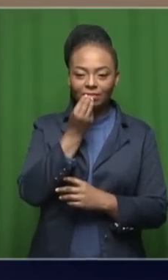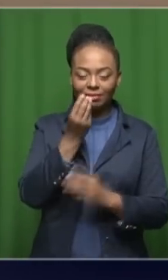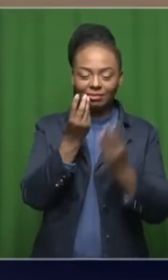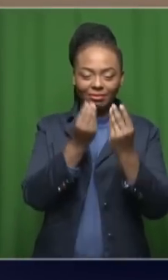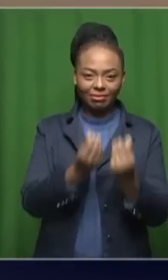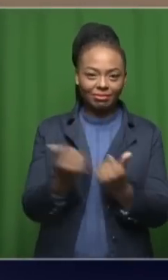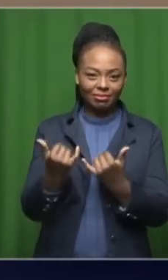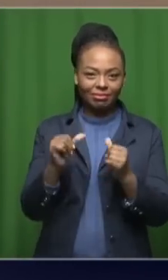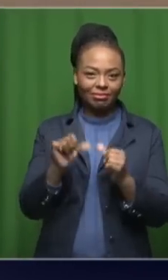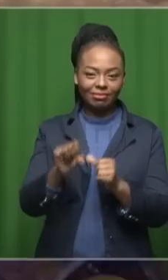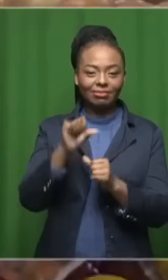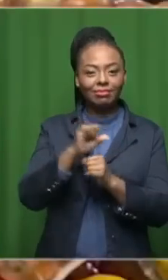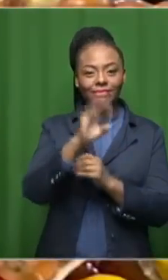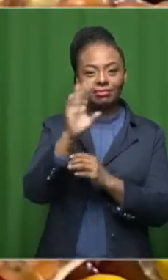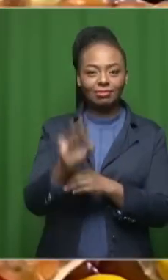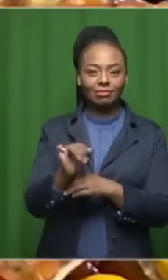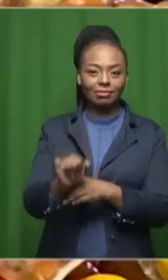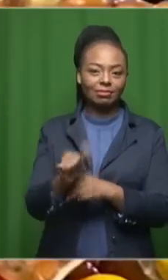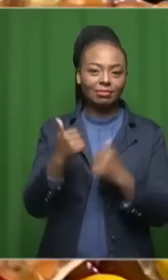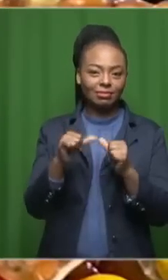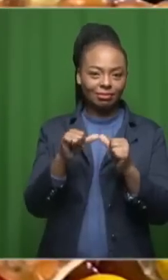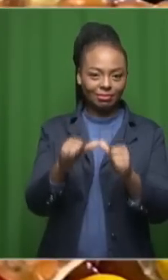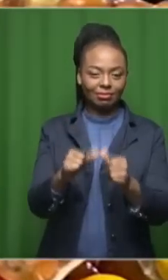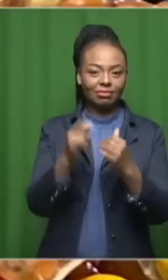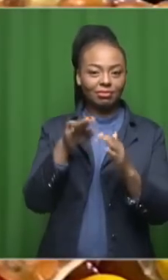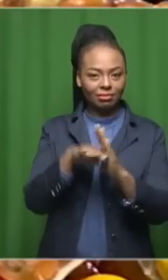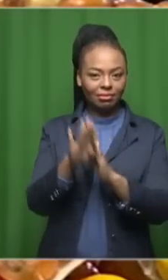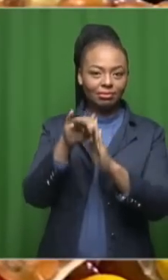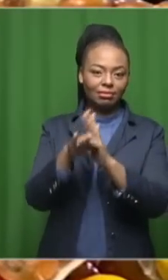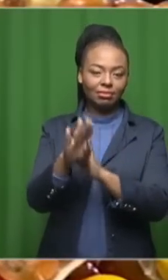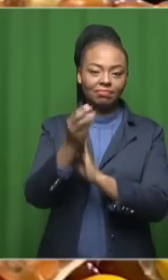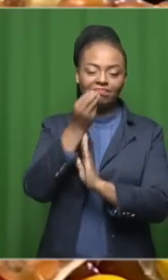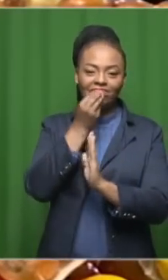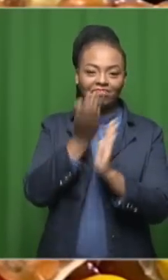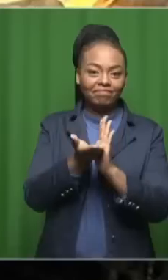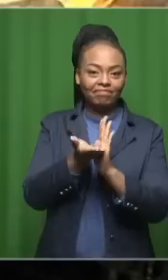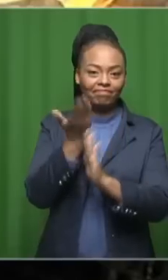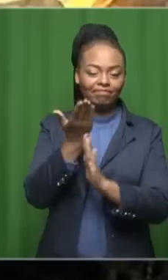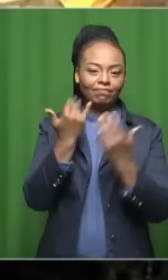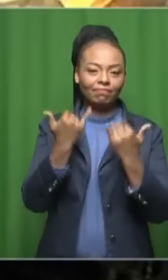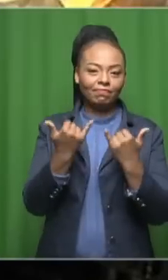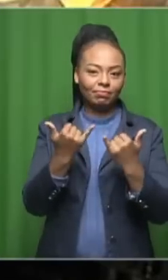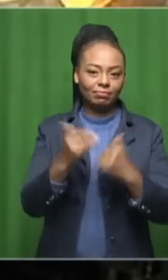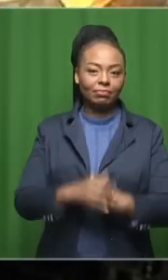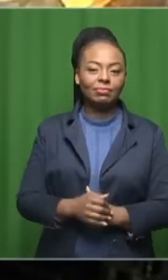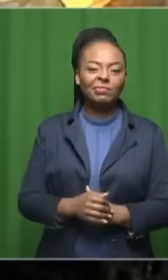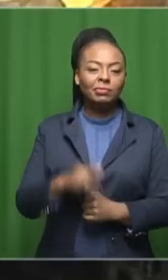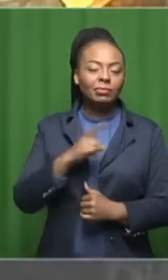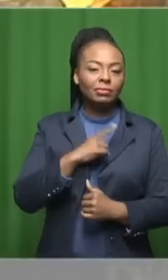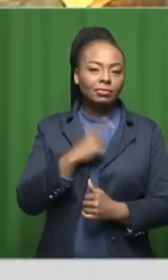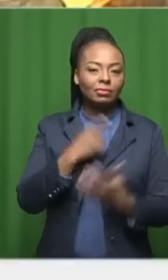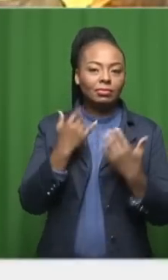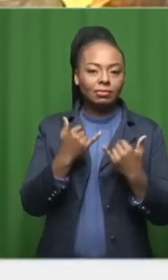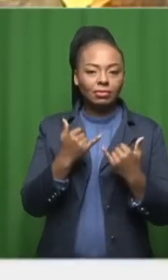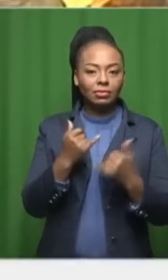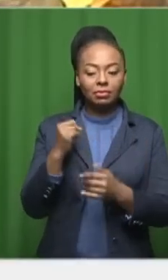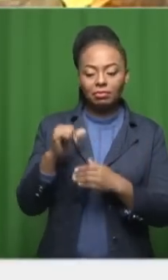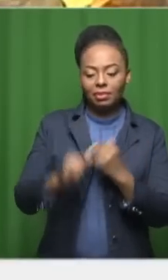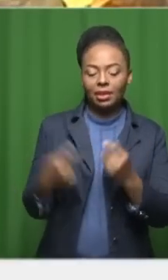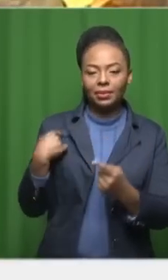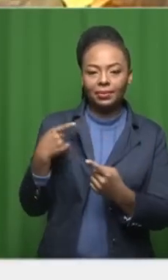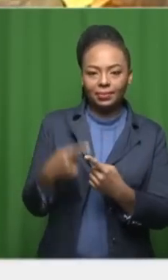been continuing on an upward spiral despite headline or total inflation actually easing over the last few